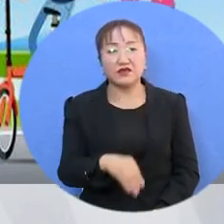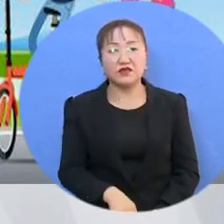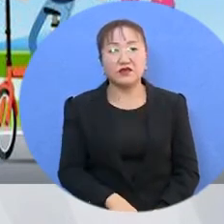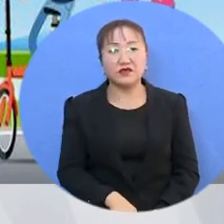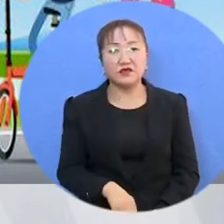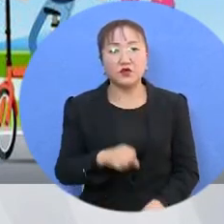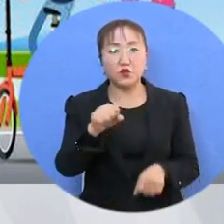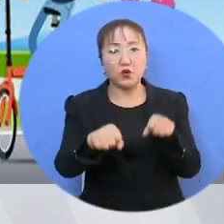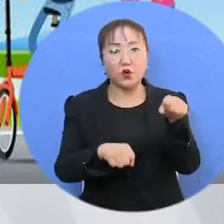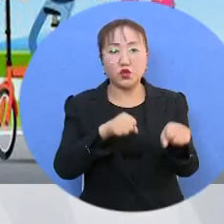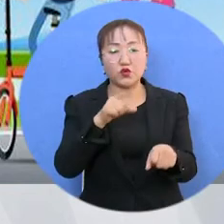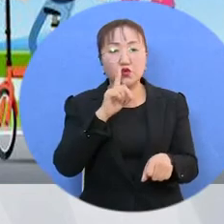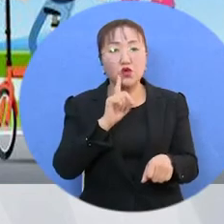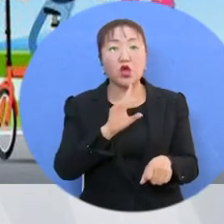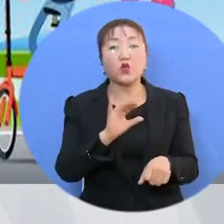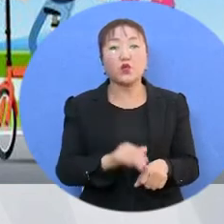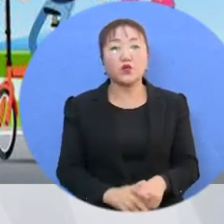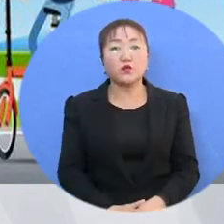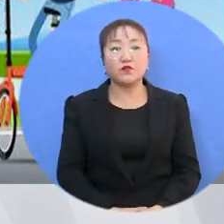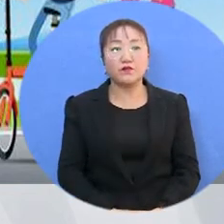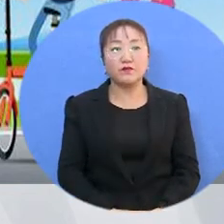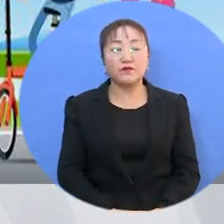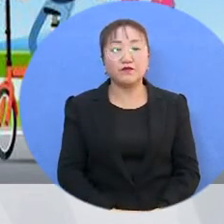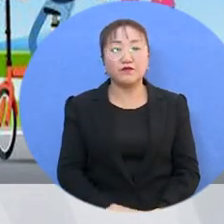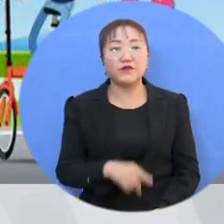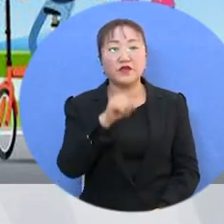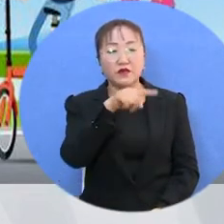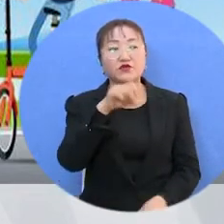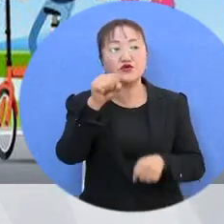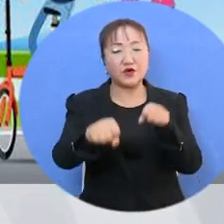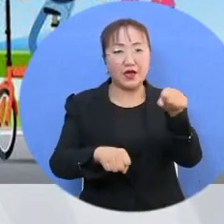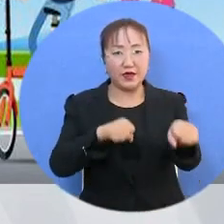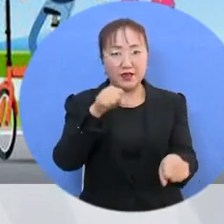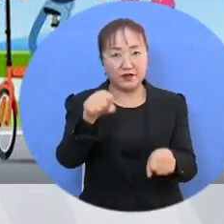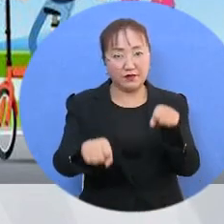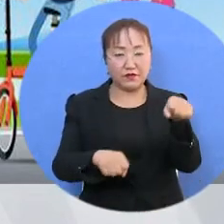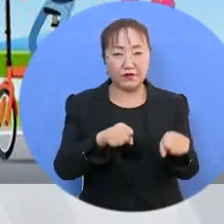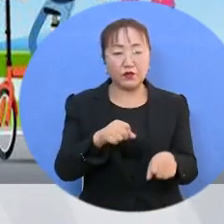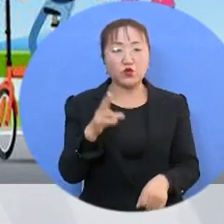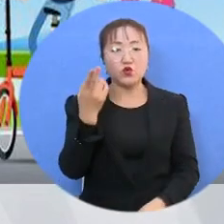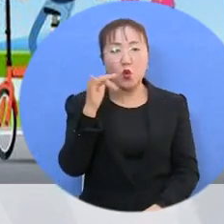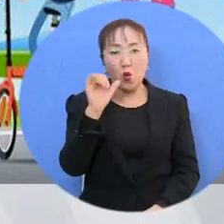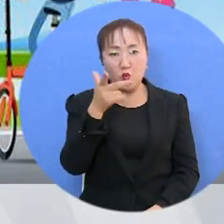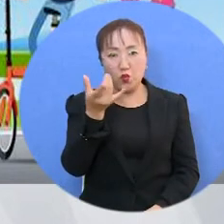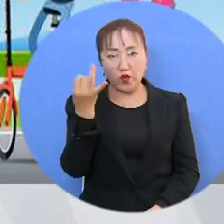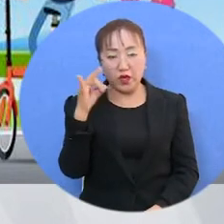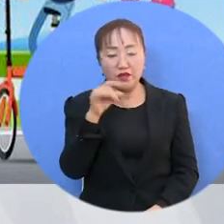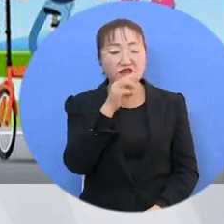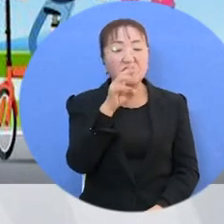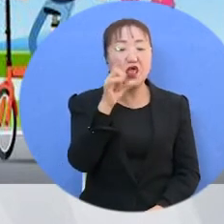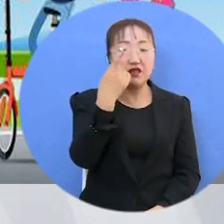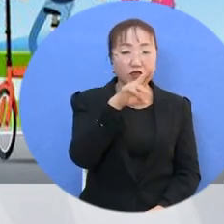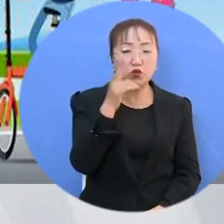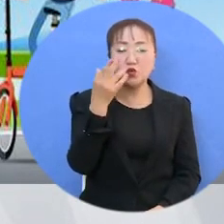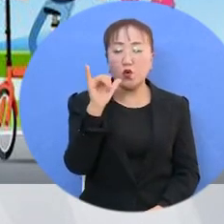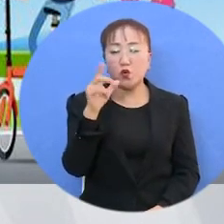are they doing now? They are riding bicycles. They are